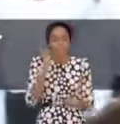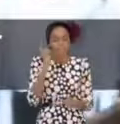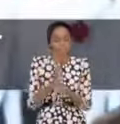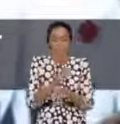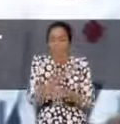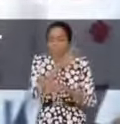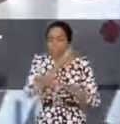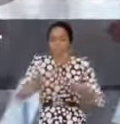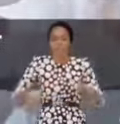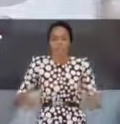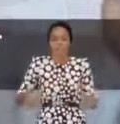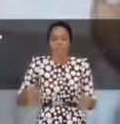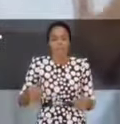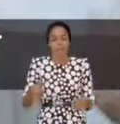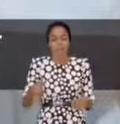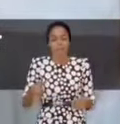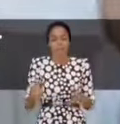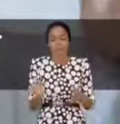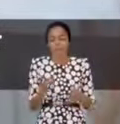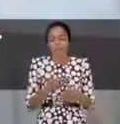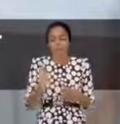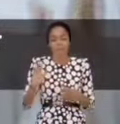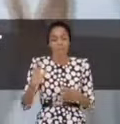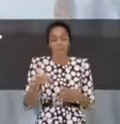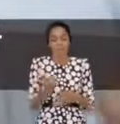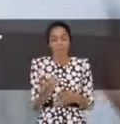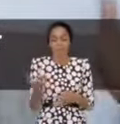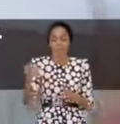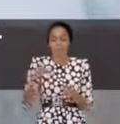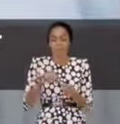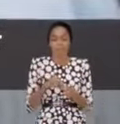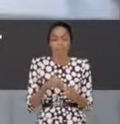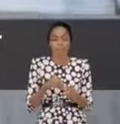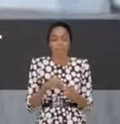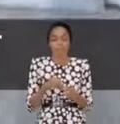I just can't stay any longer.